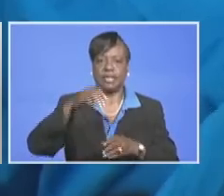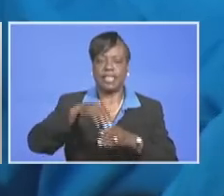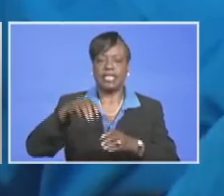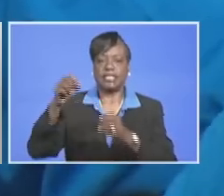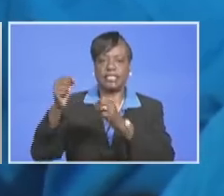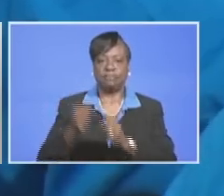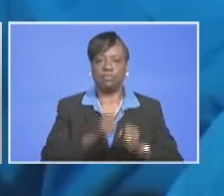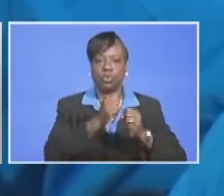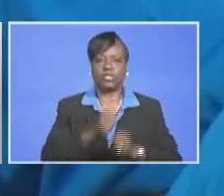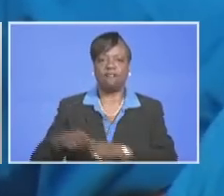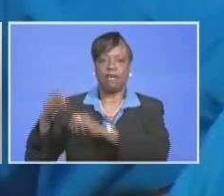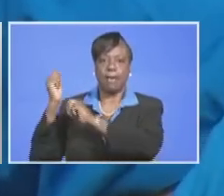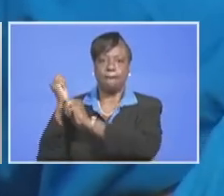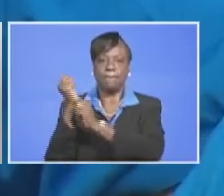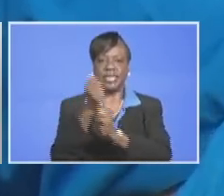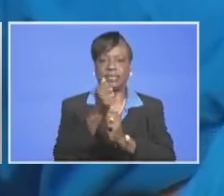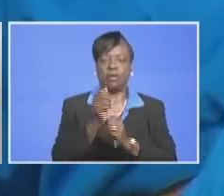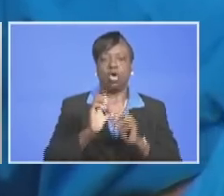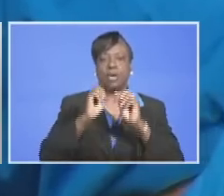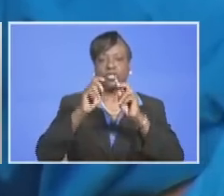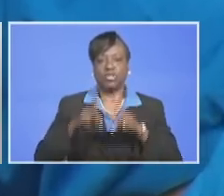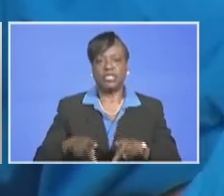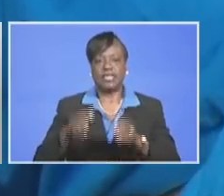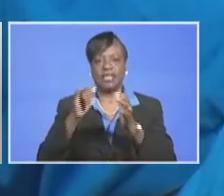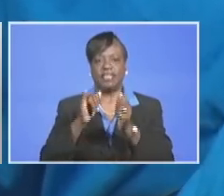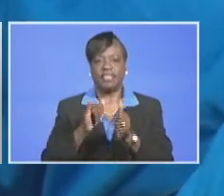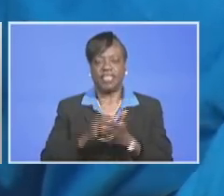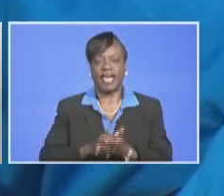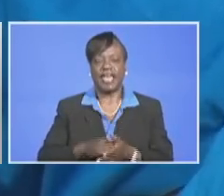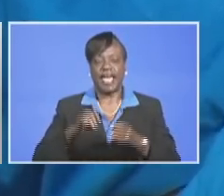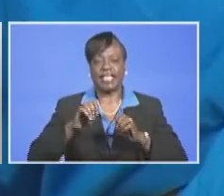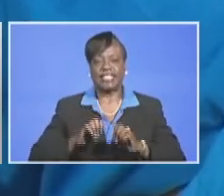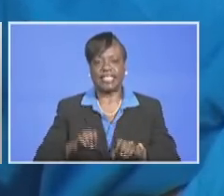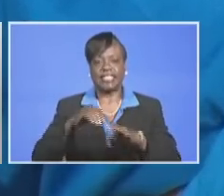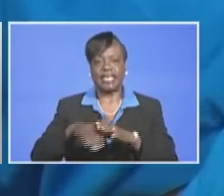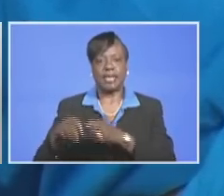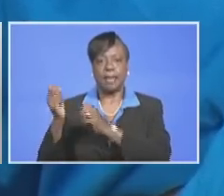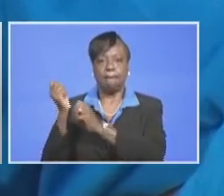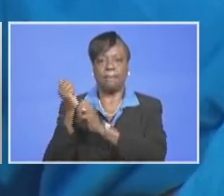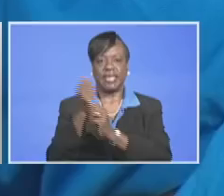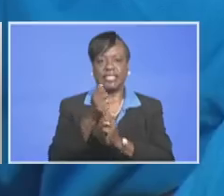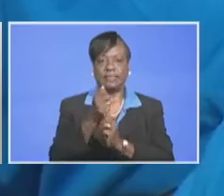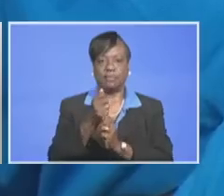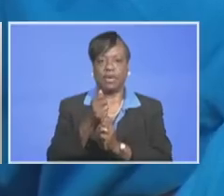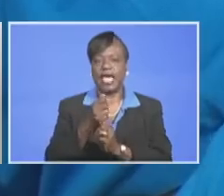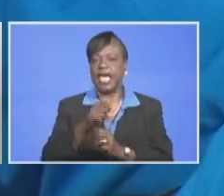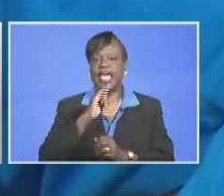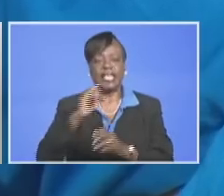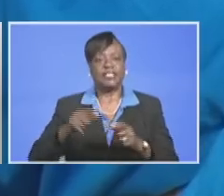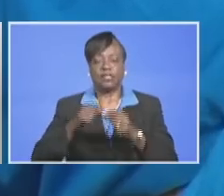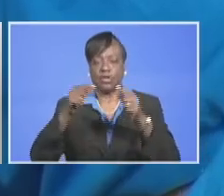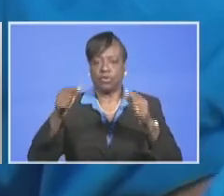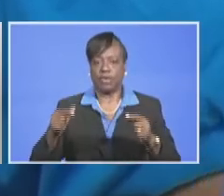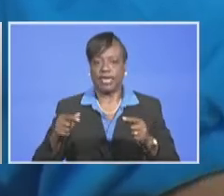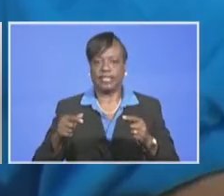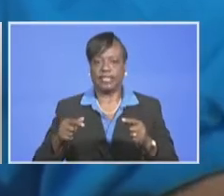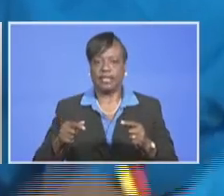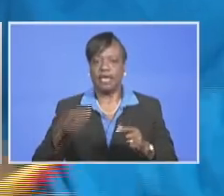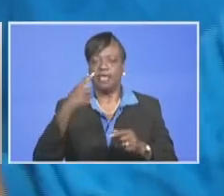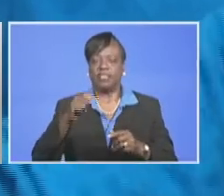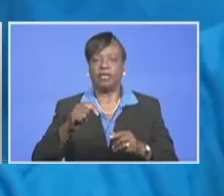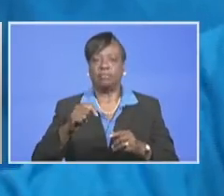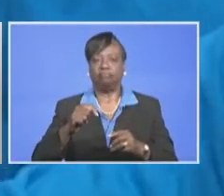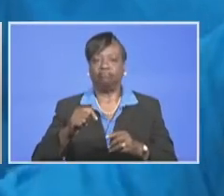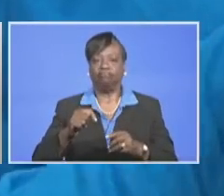baseball. The opportunities that exist in baseball is just phenomenal. Be it professional ranks,